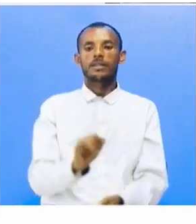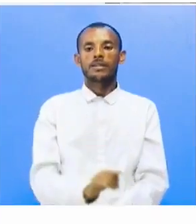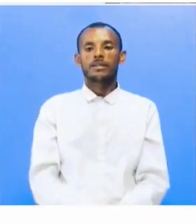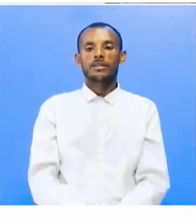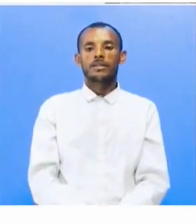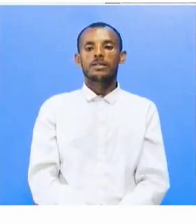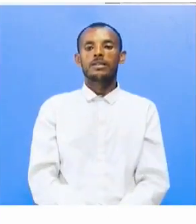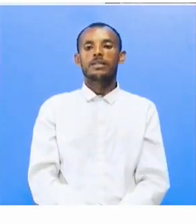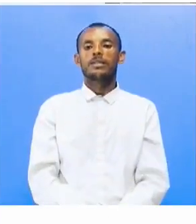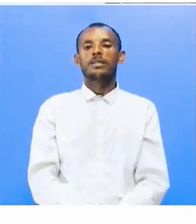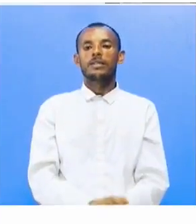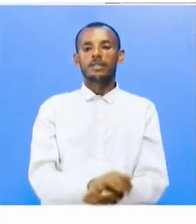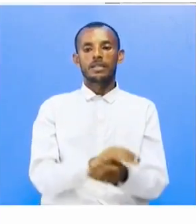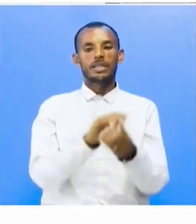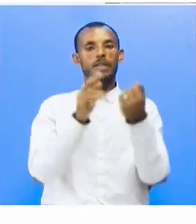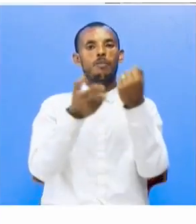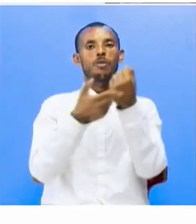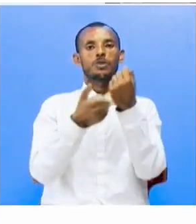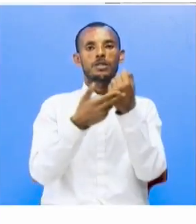deposited